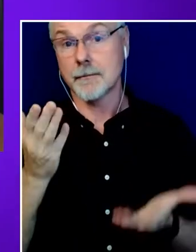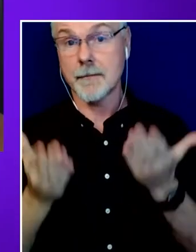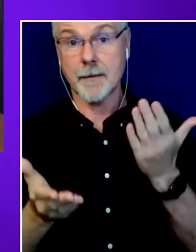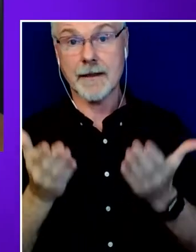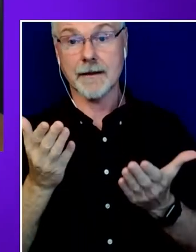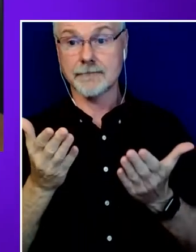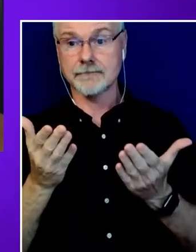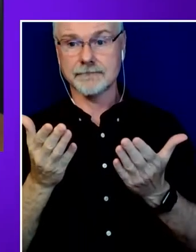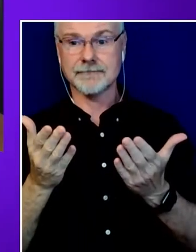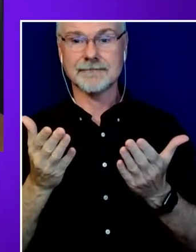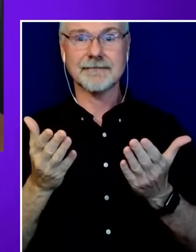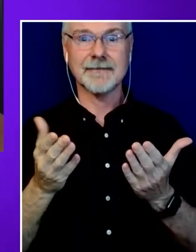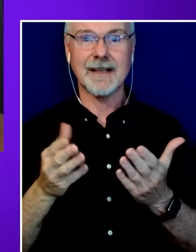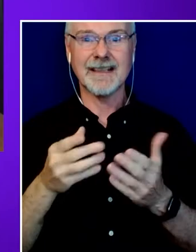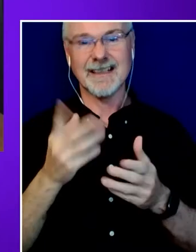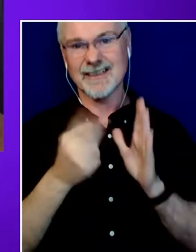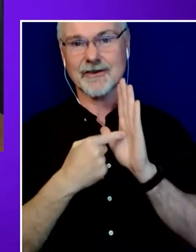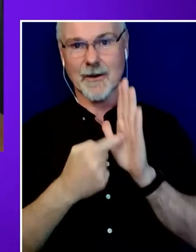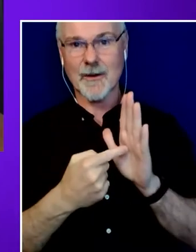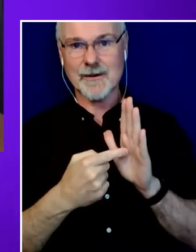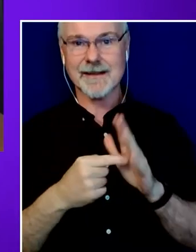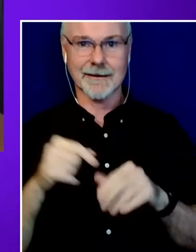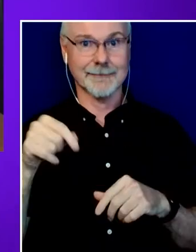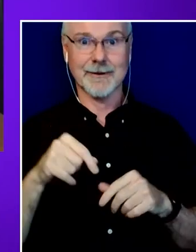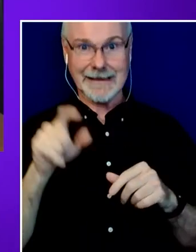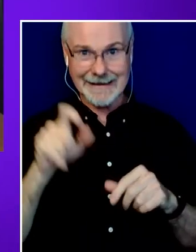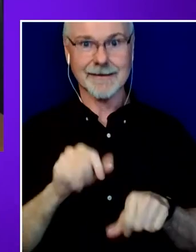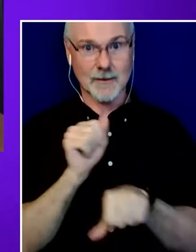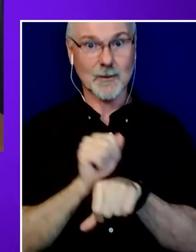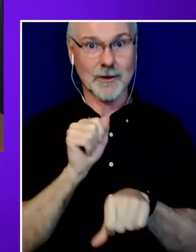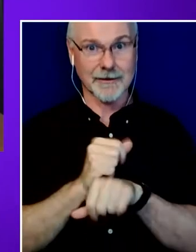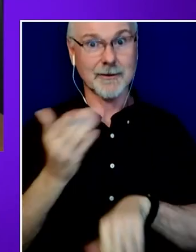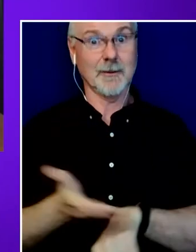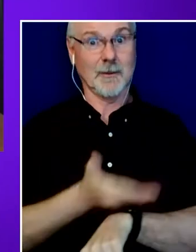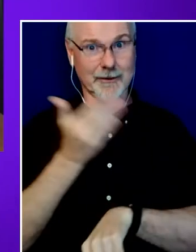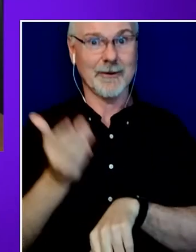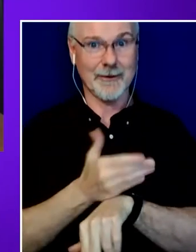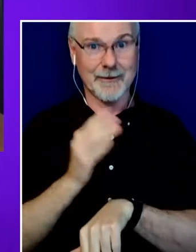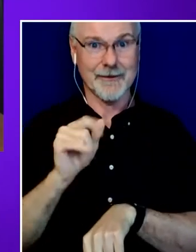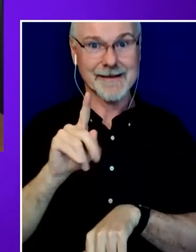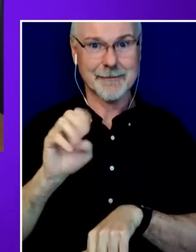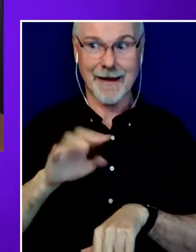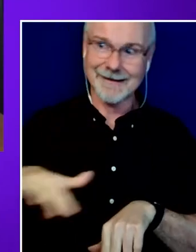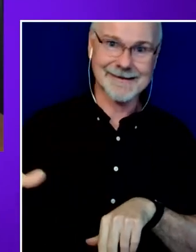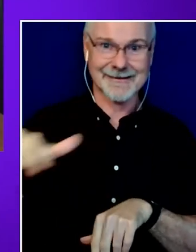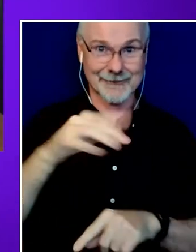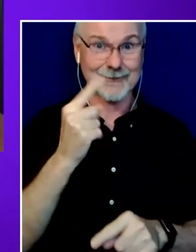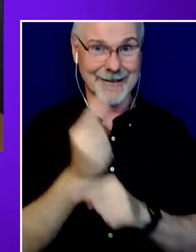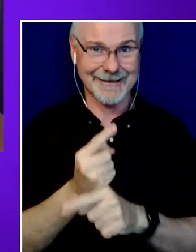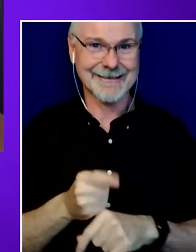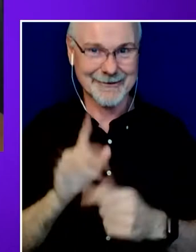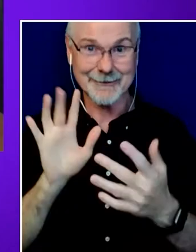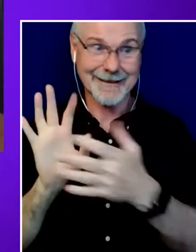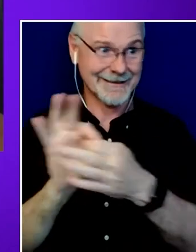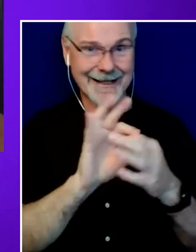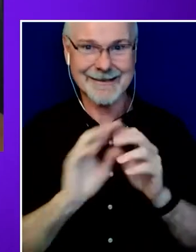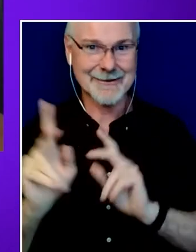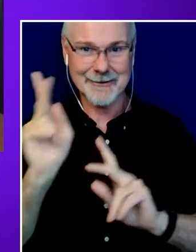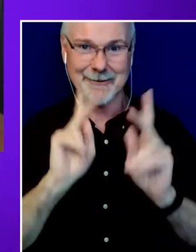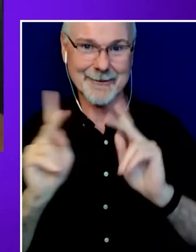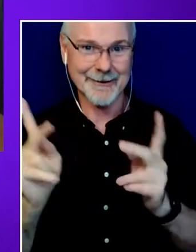which perhaps goes to show that there's still a lot of work to be done in this space in terms of connecting connecting each other on an accessible